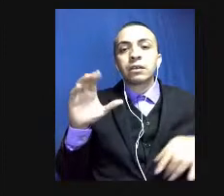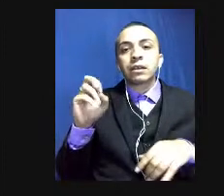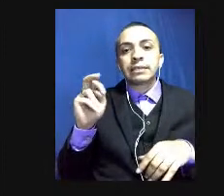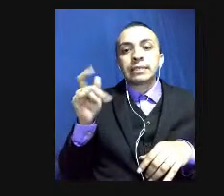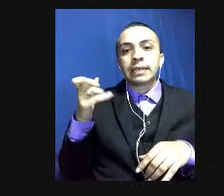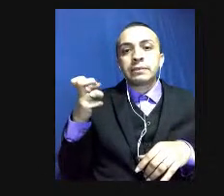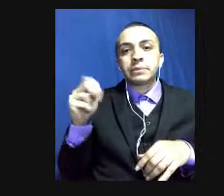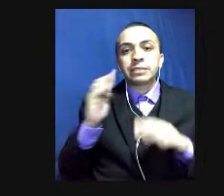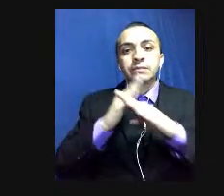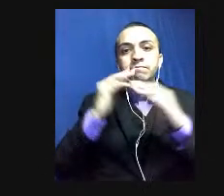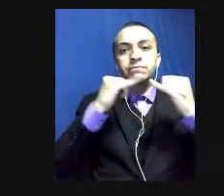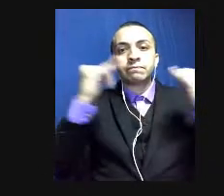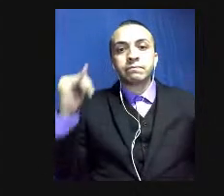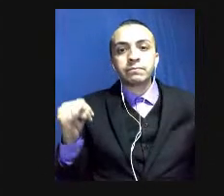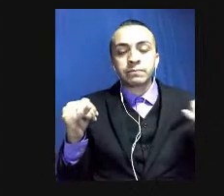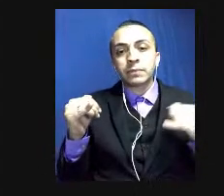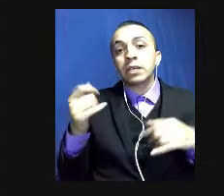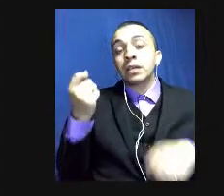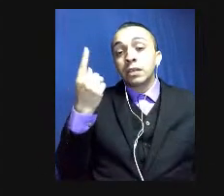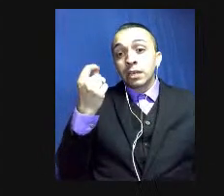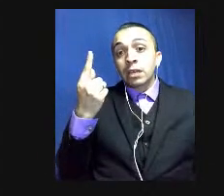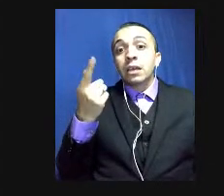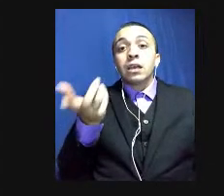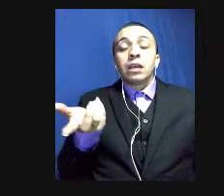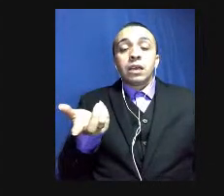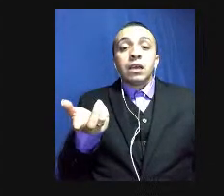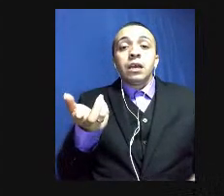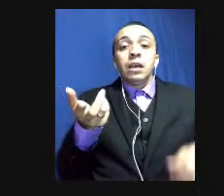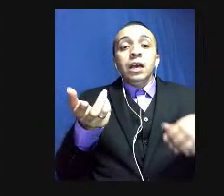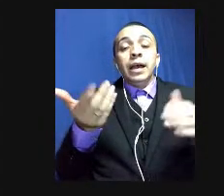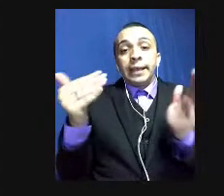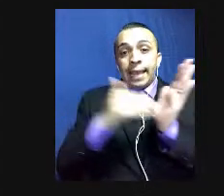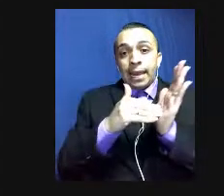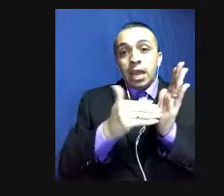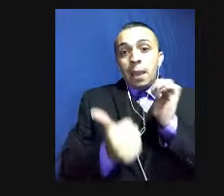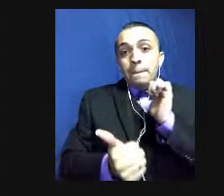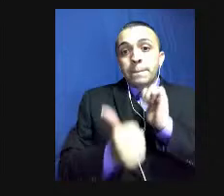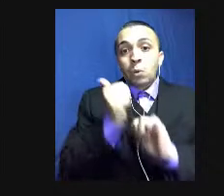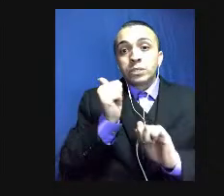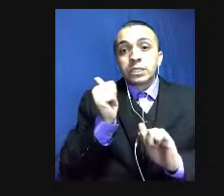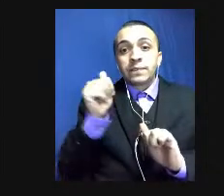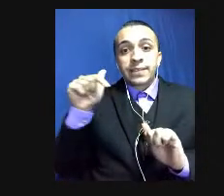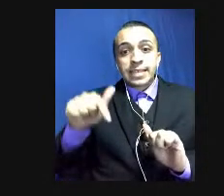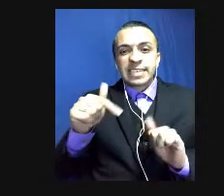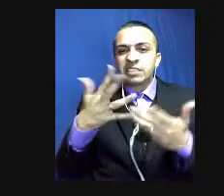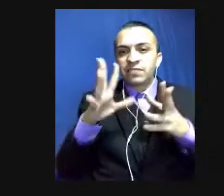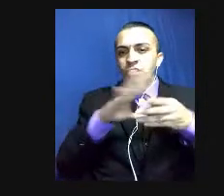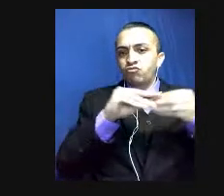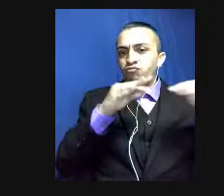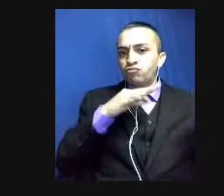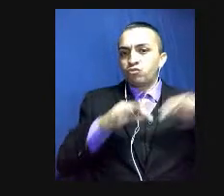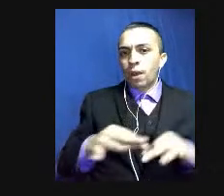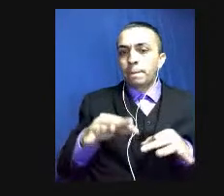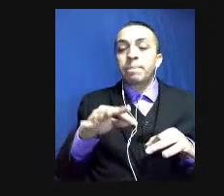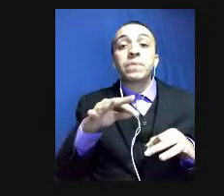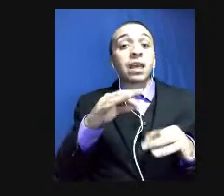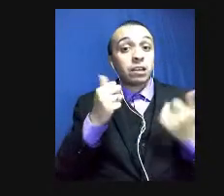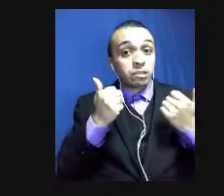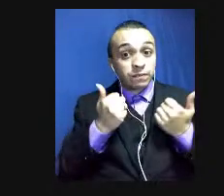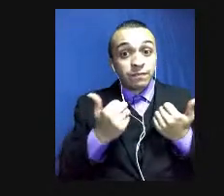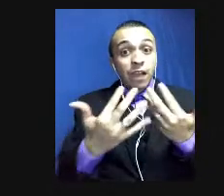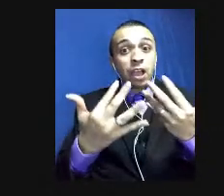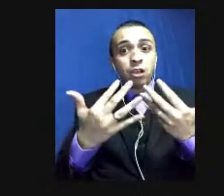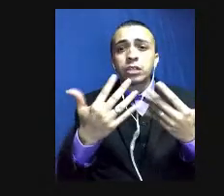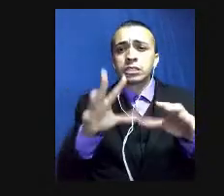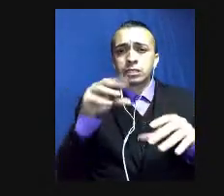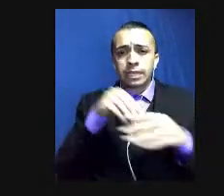and taking time from what I understand. Again, most of this, as it was described, most of the fires was within the